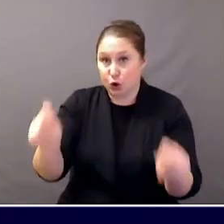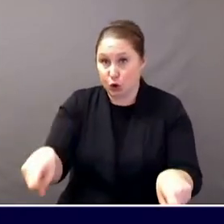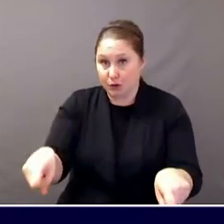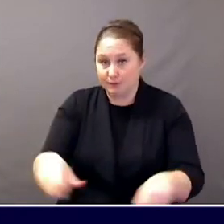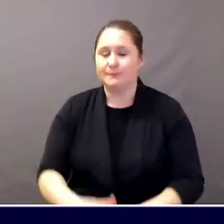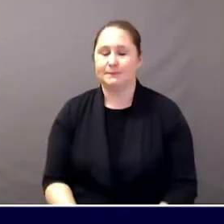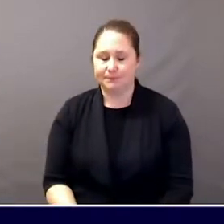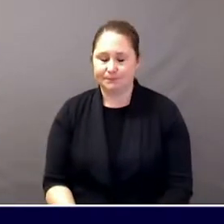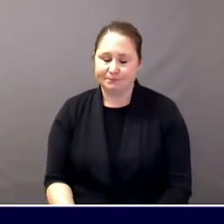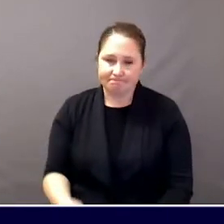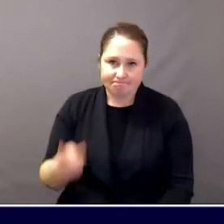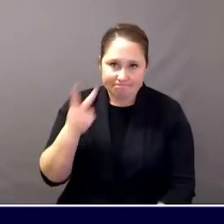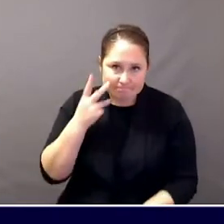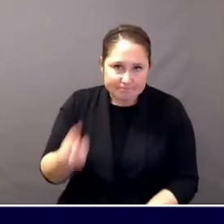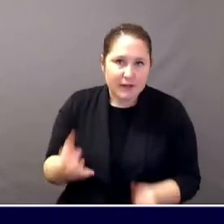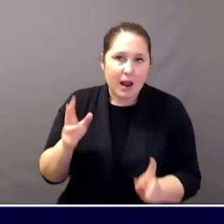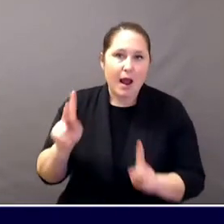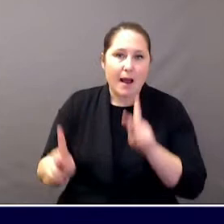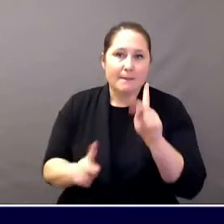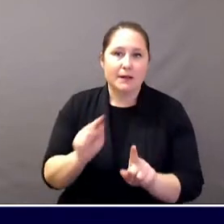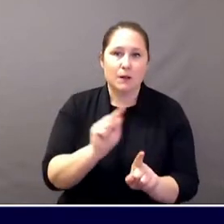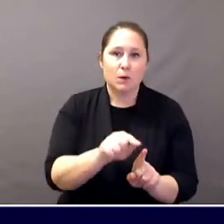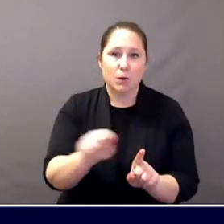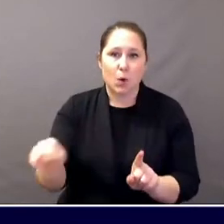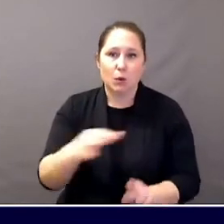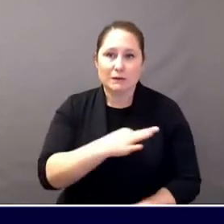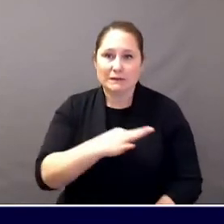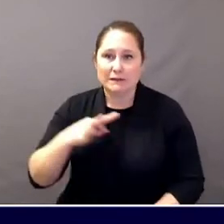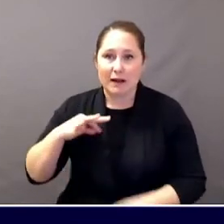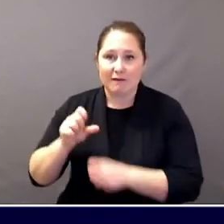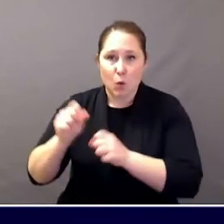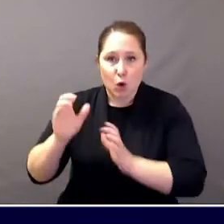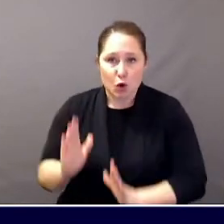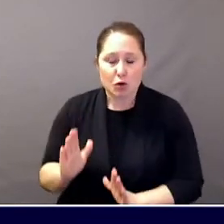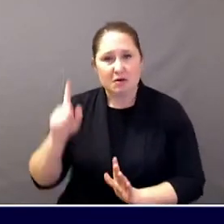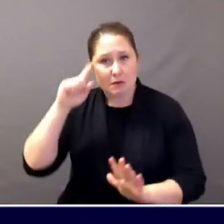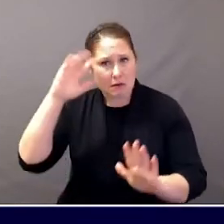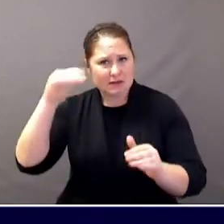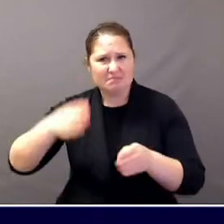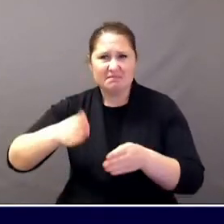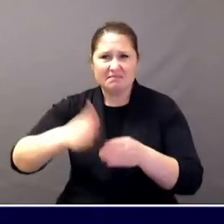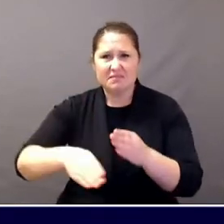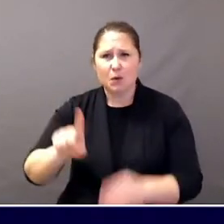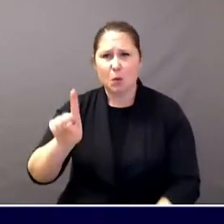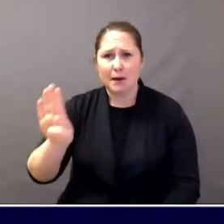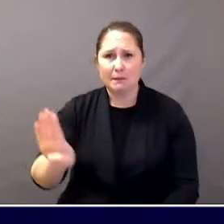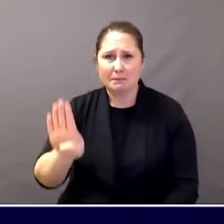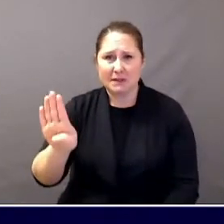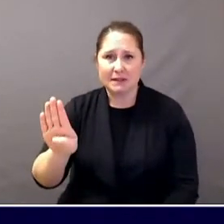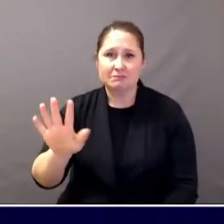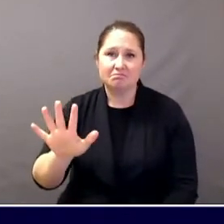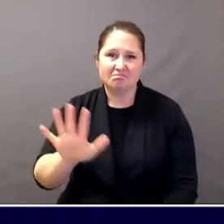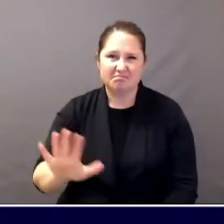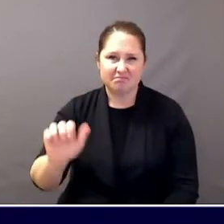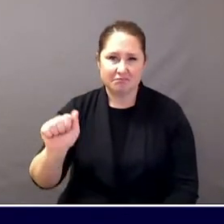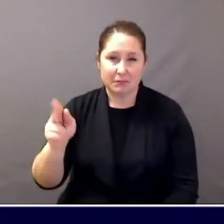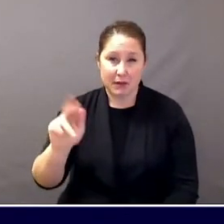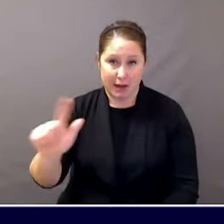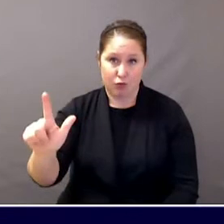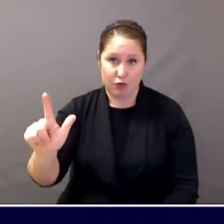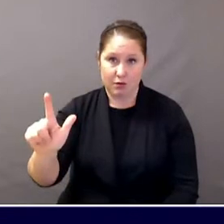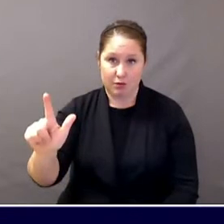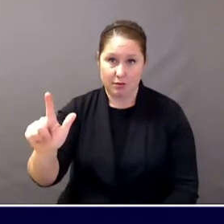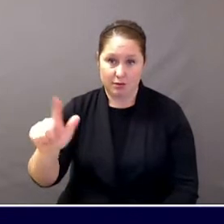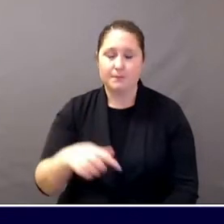be those high-risk frontline workers, we expect to complete phase 1B by April. After